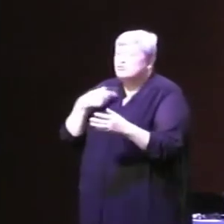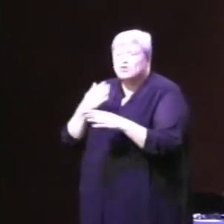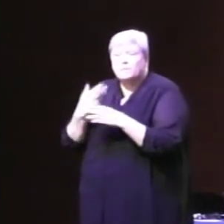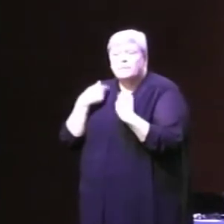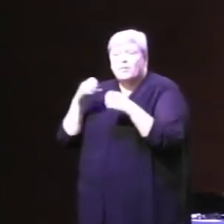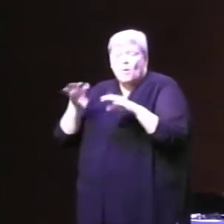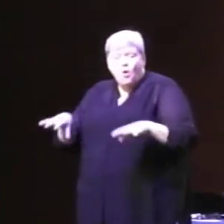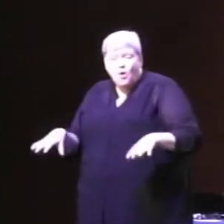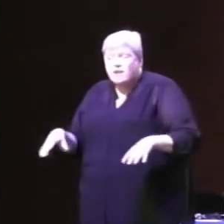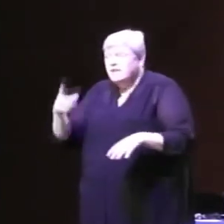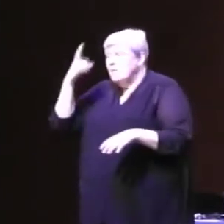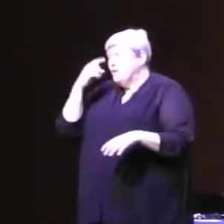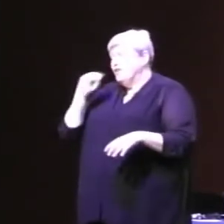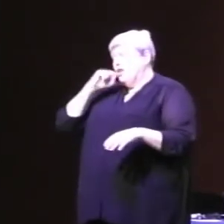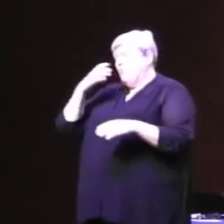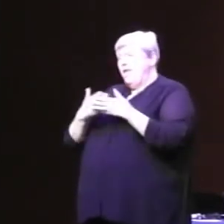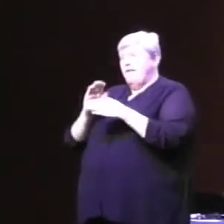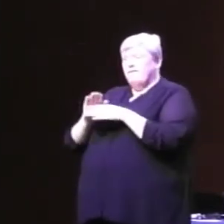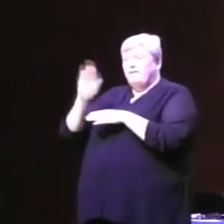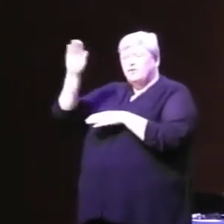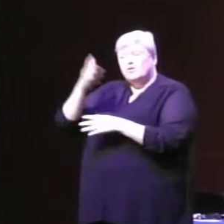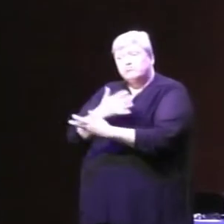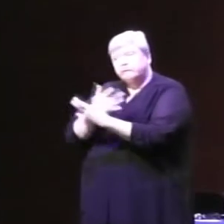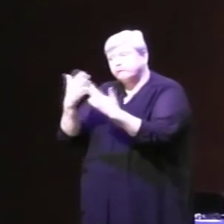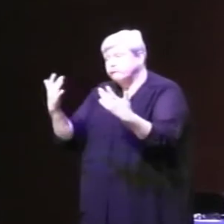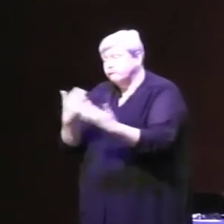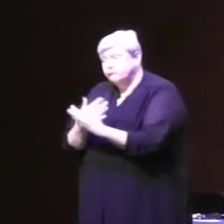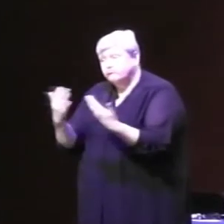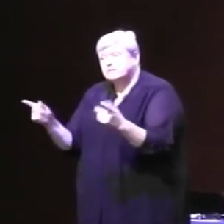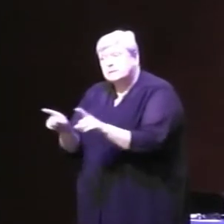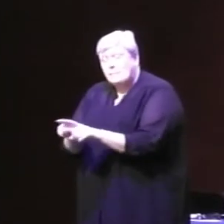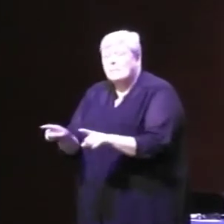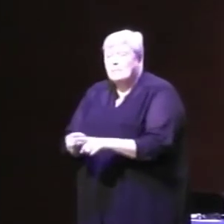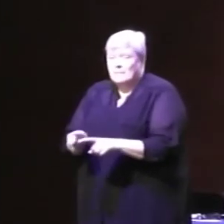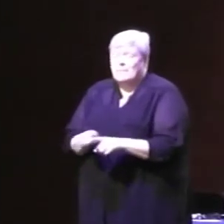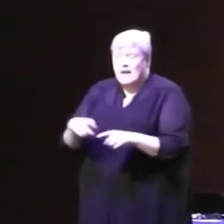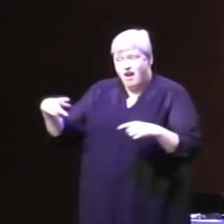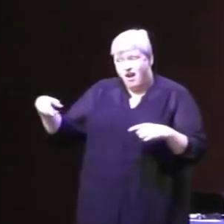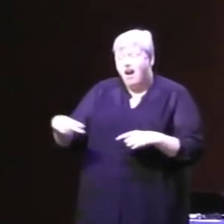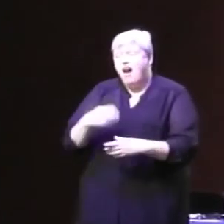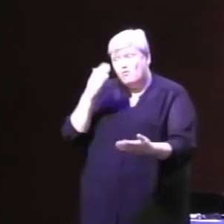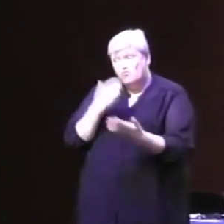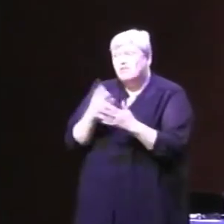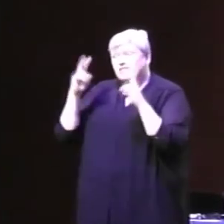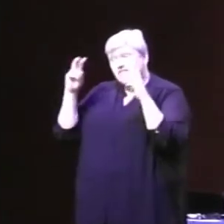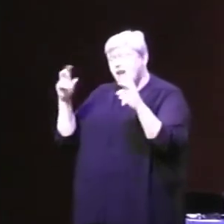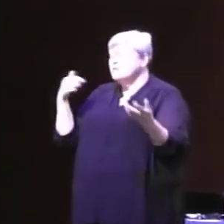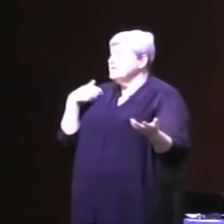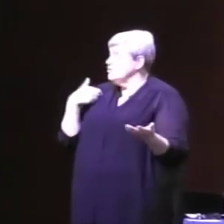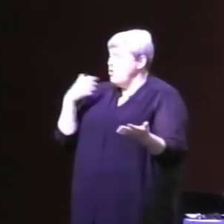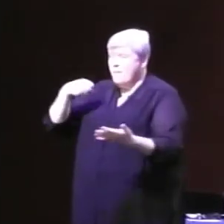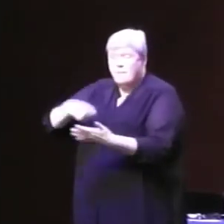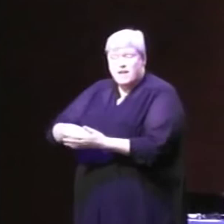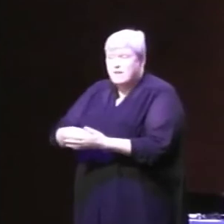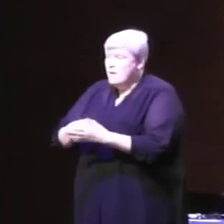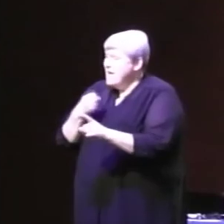potentially tens of thousands more to come, as allocations to local authorities have been consistently cut in real terms. This is not a minimal